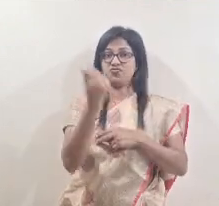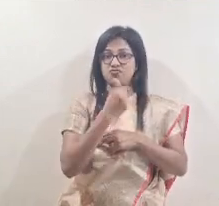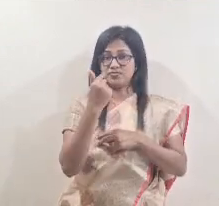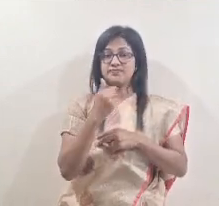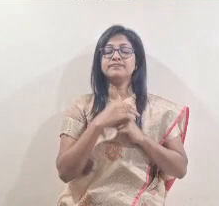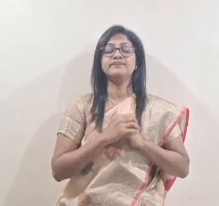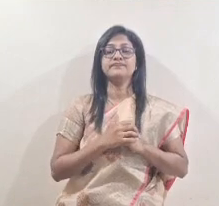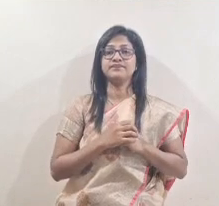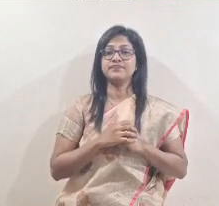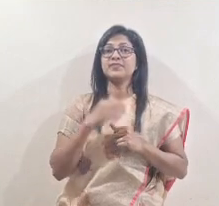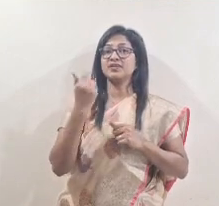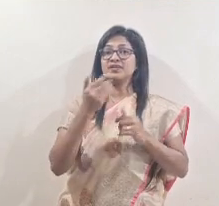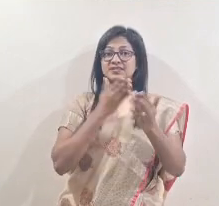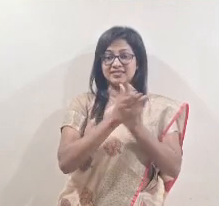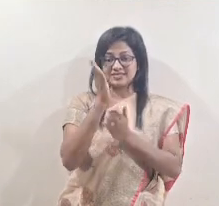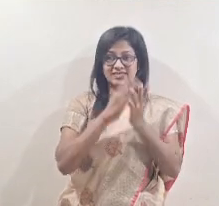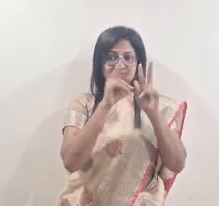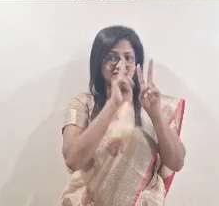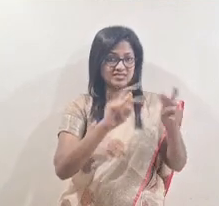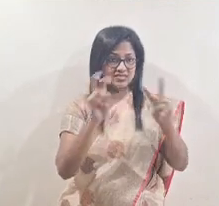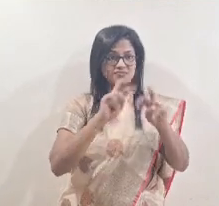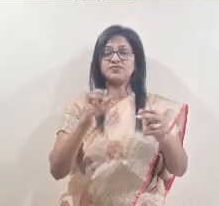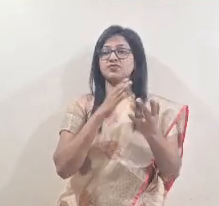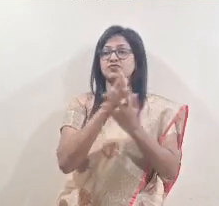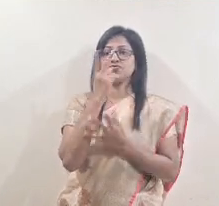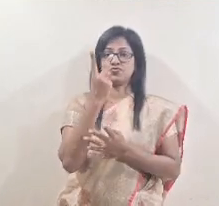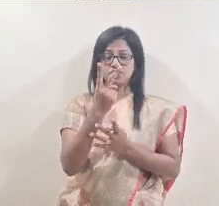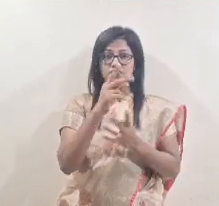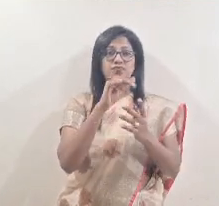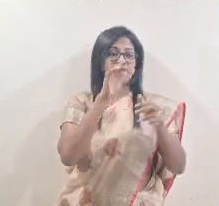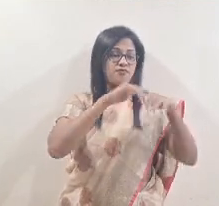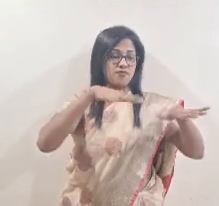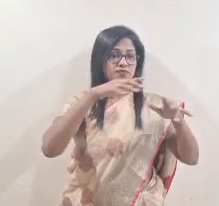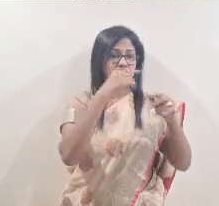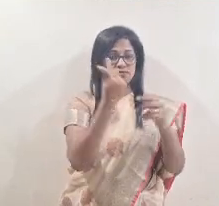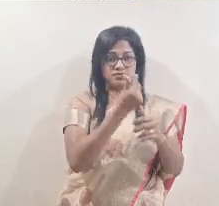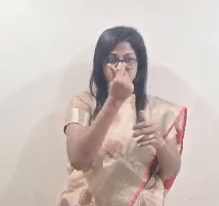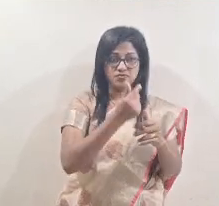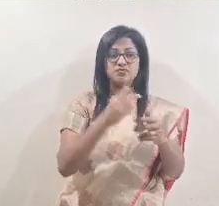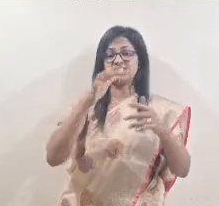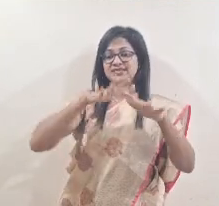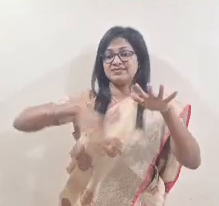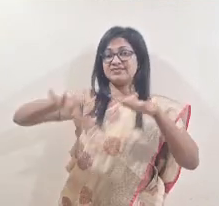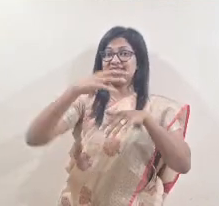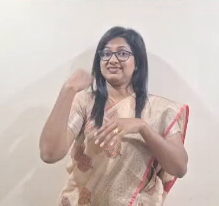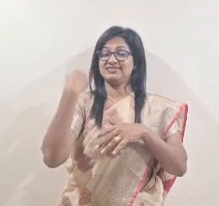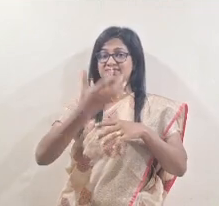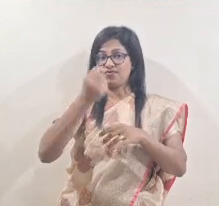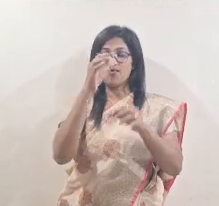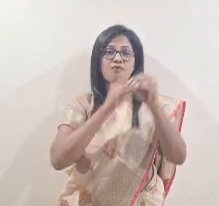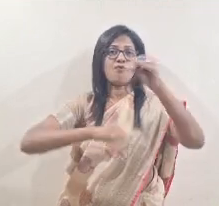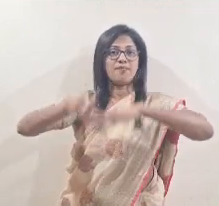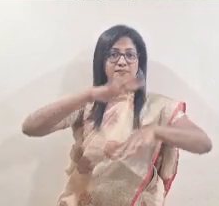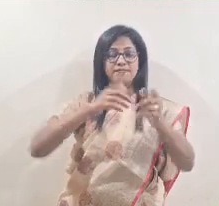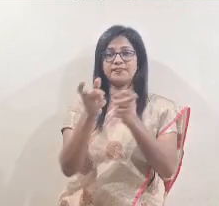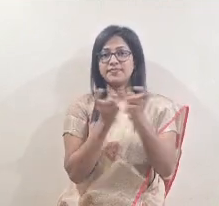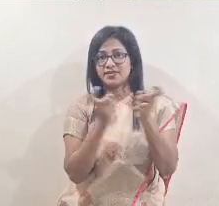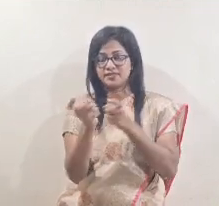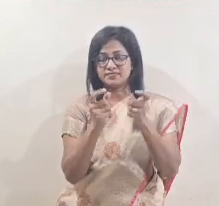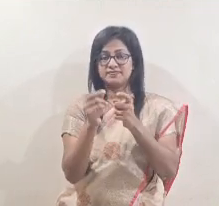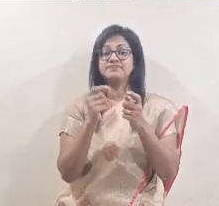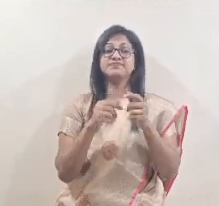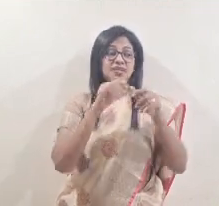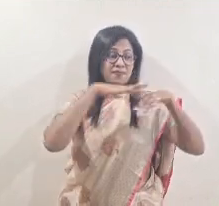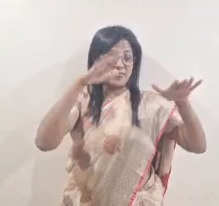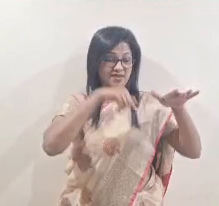I've done two different surveys, that is the water transport user survey and the stakeholder and water transport operator survey. Under